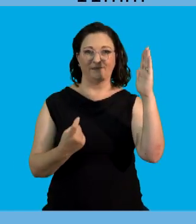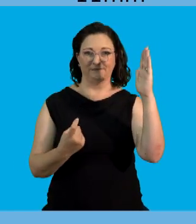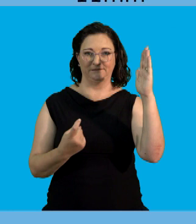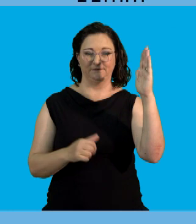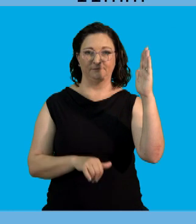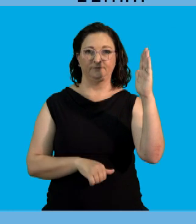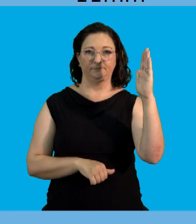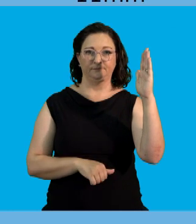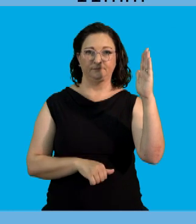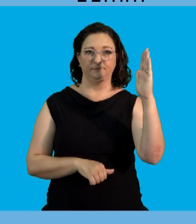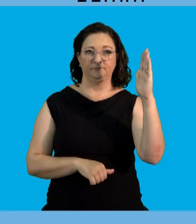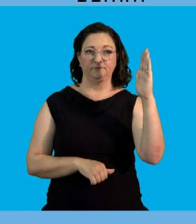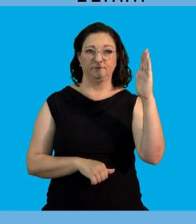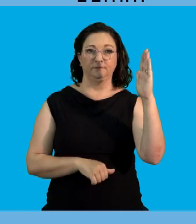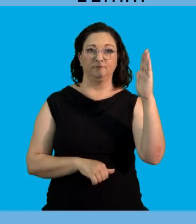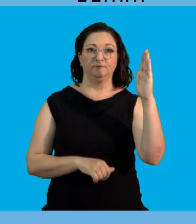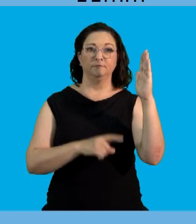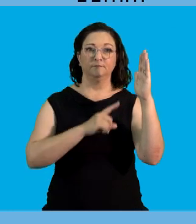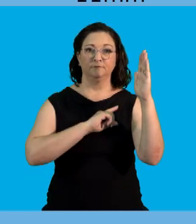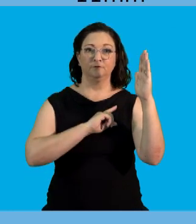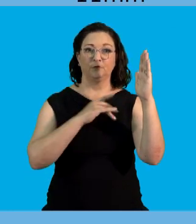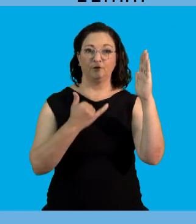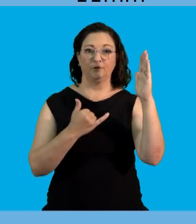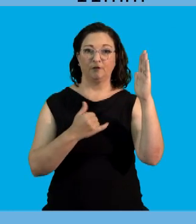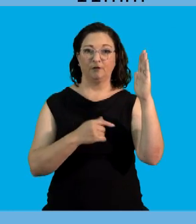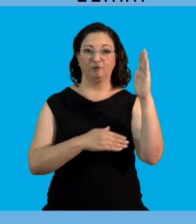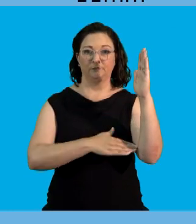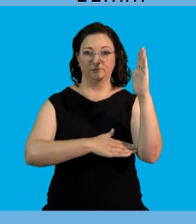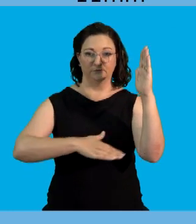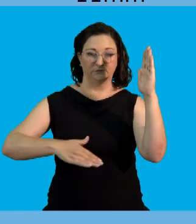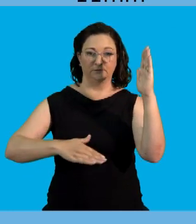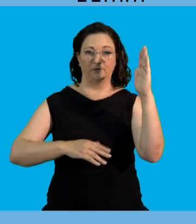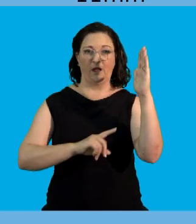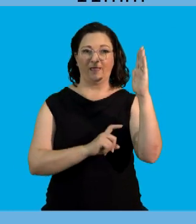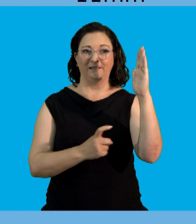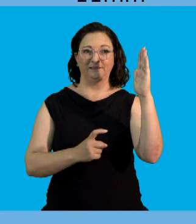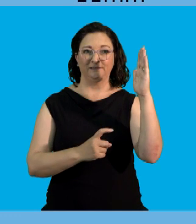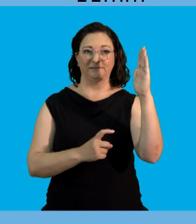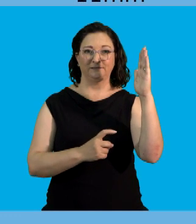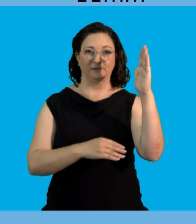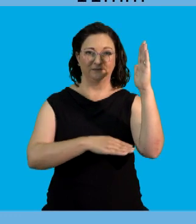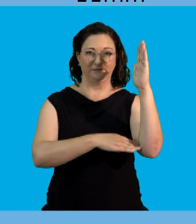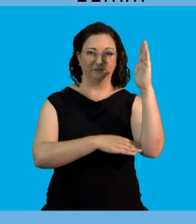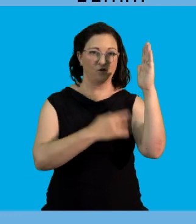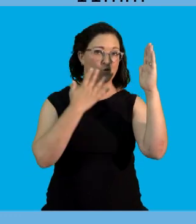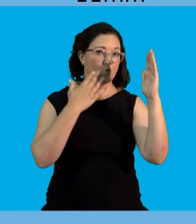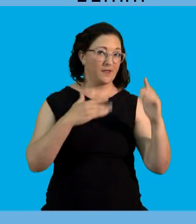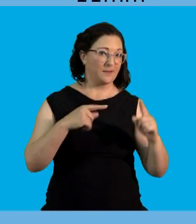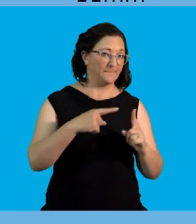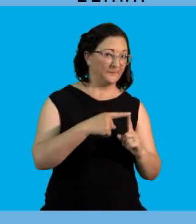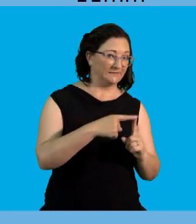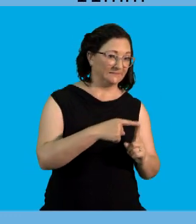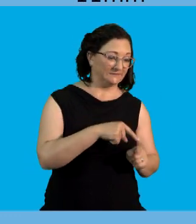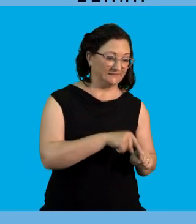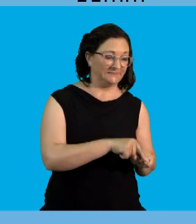x-axis. Remember that we need to label our axes, and this is our origin where the two axes meet. So on